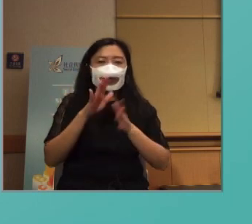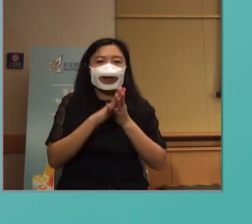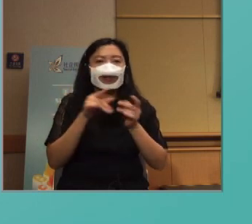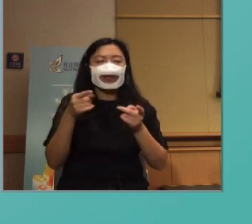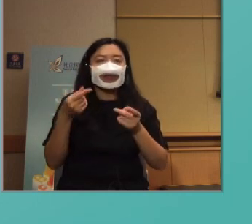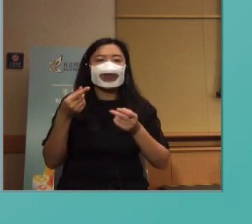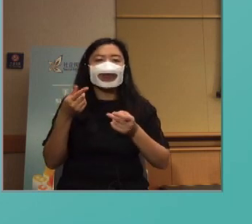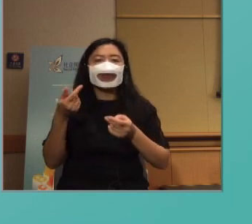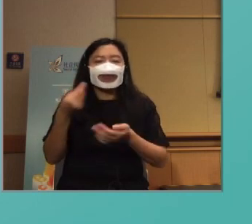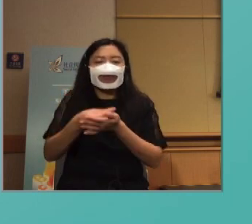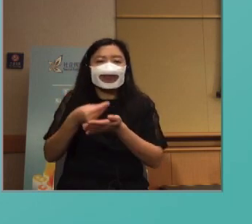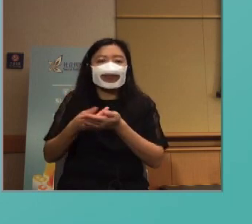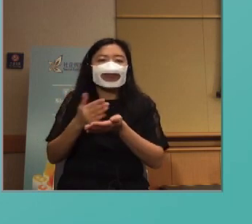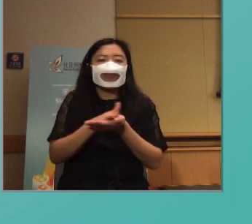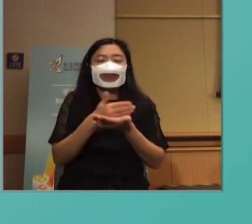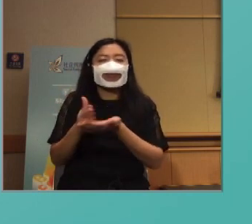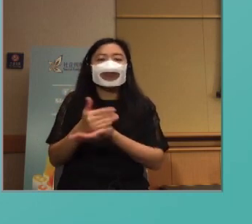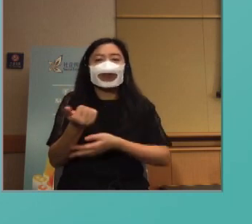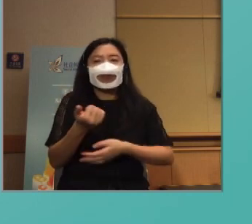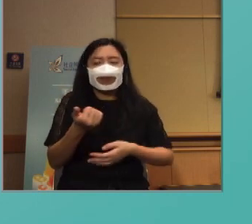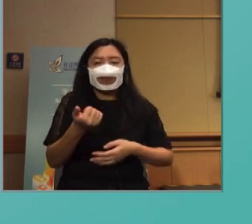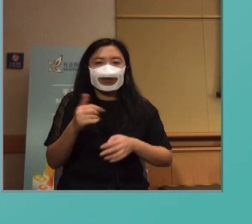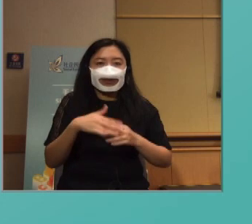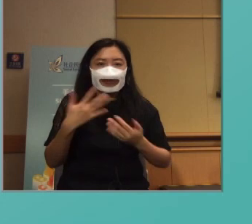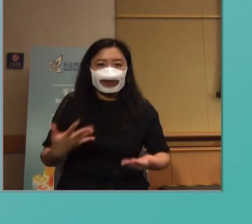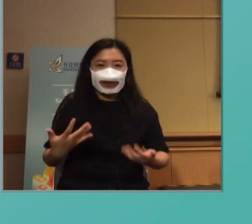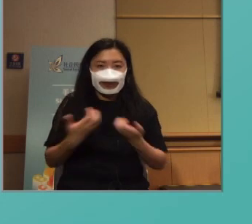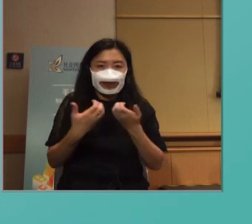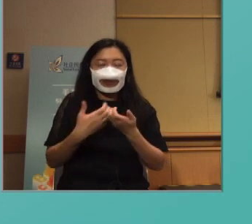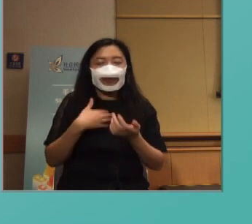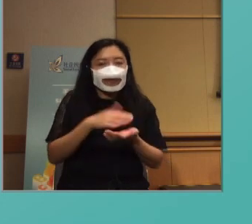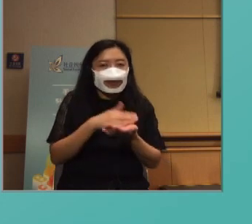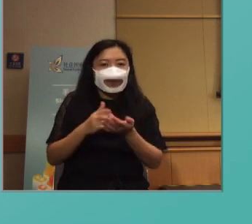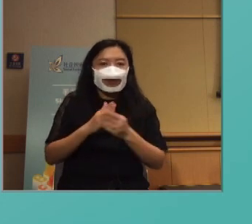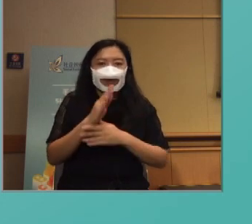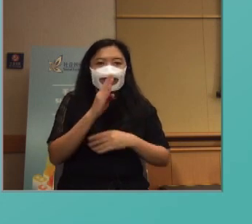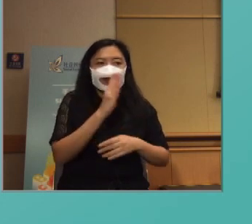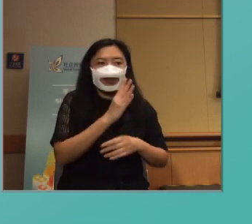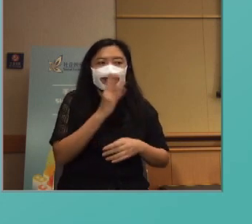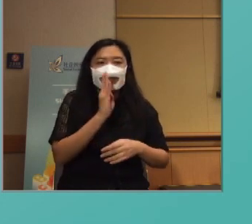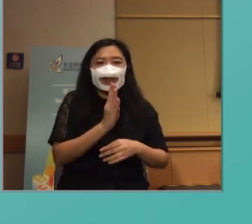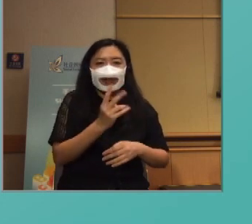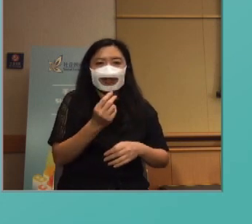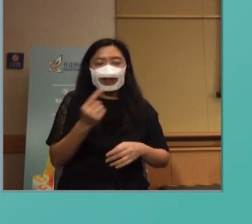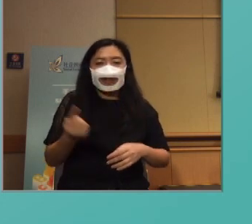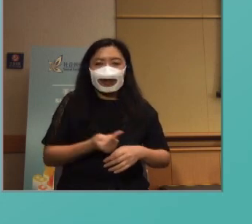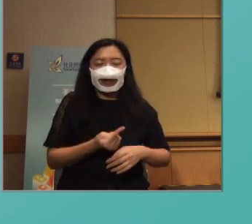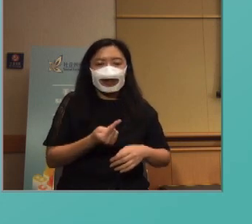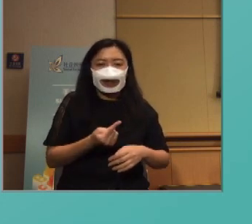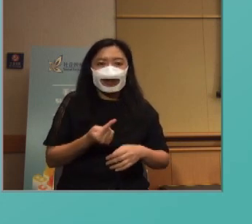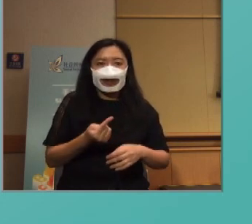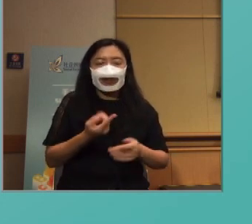data, we have now over 4.2 million wallet connected with